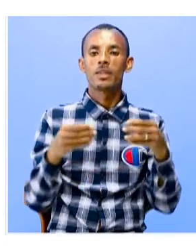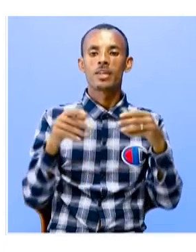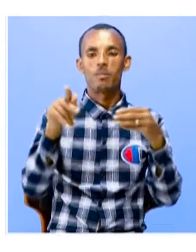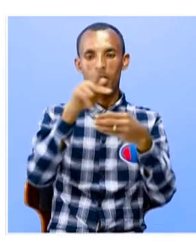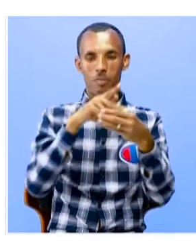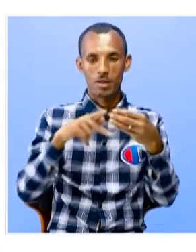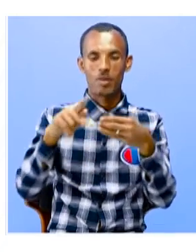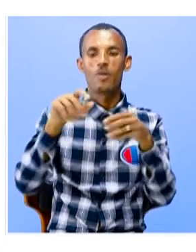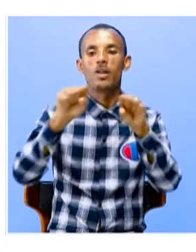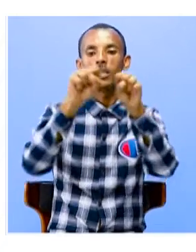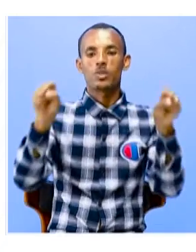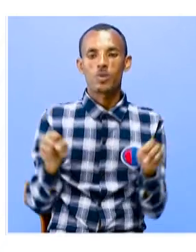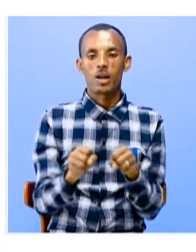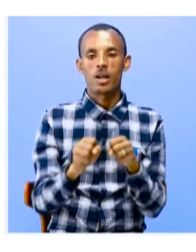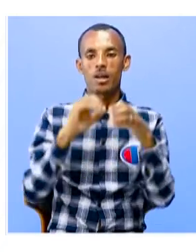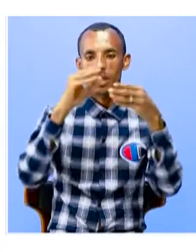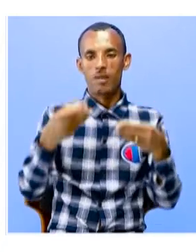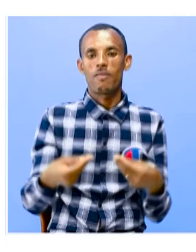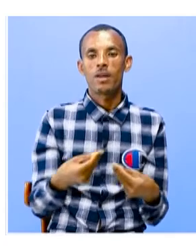be 32 meters.